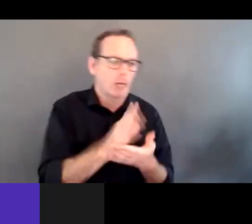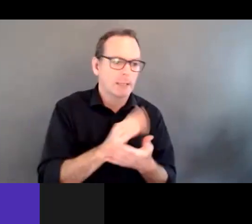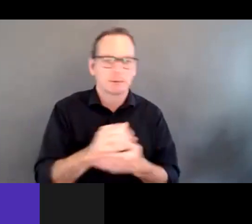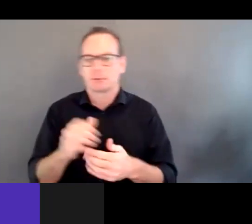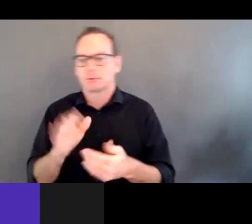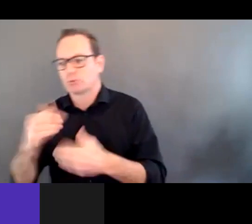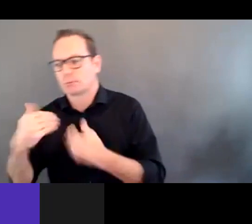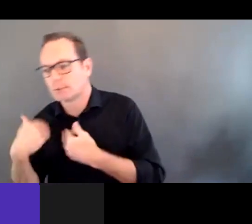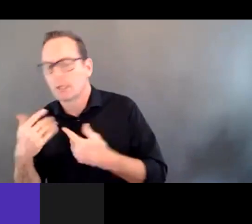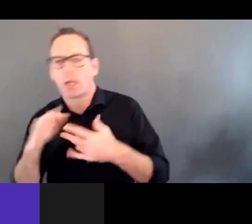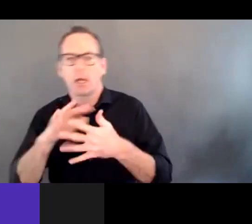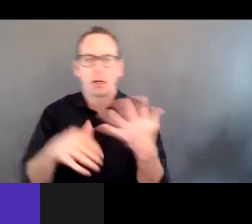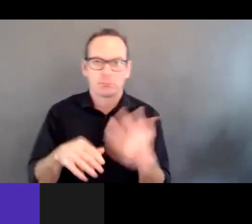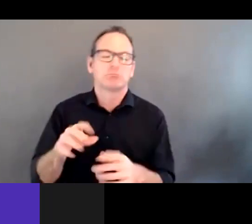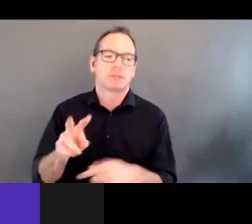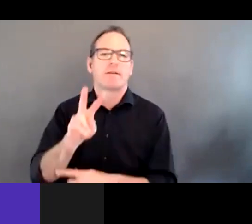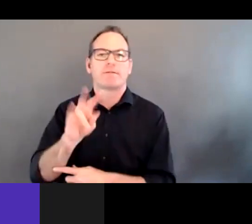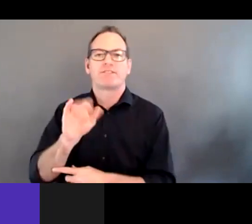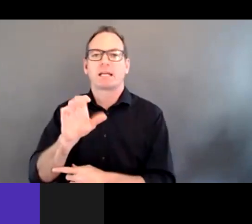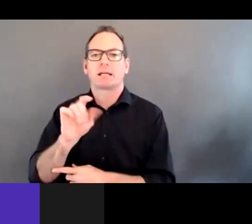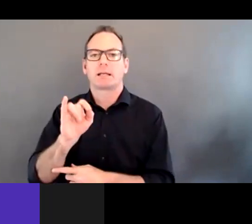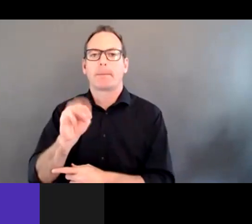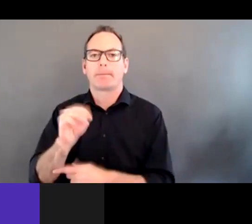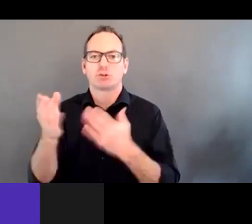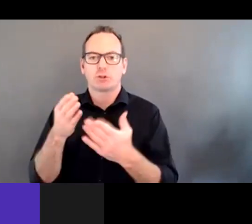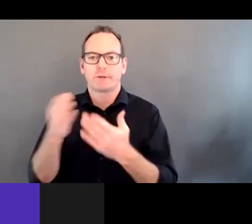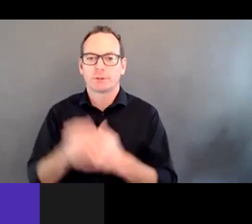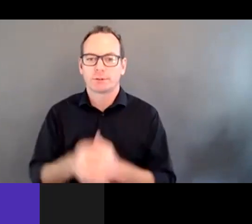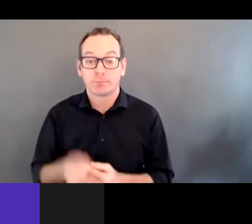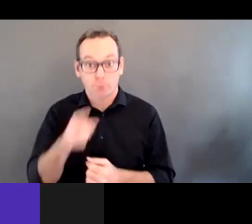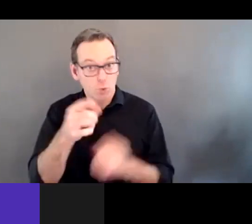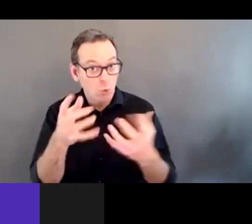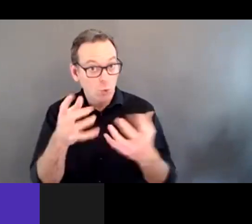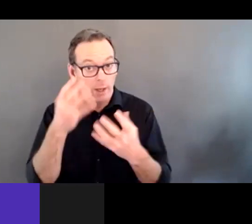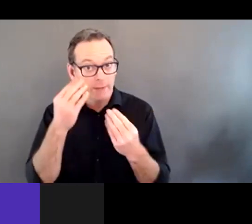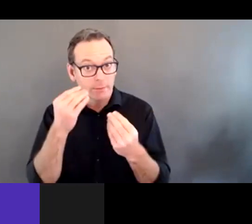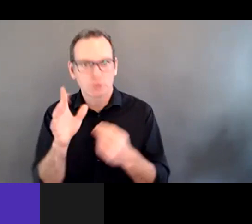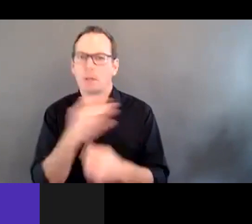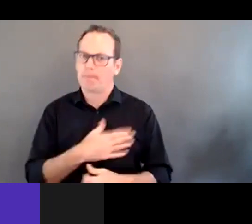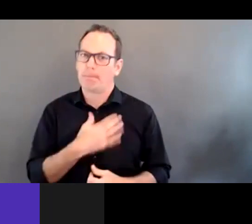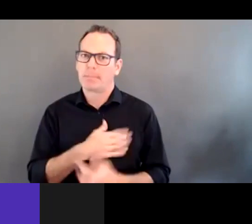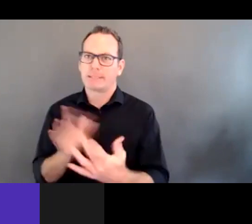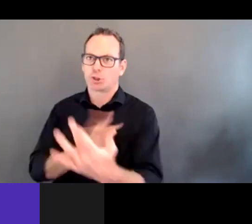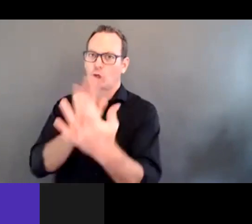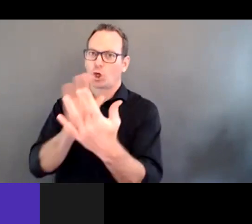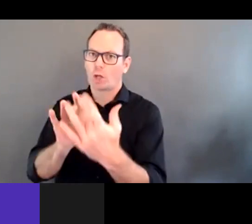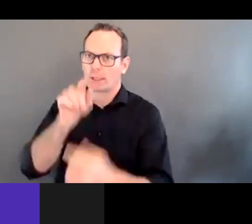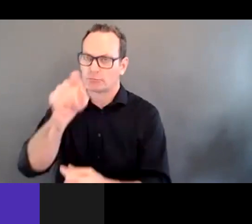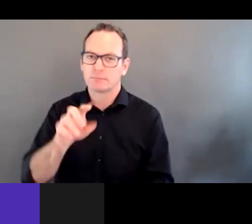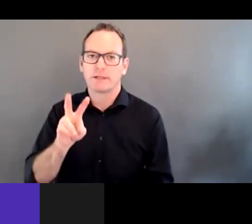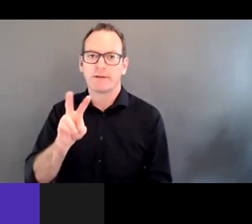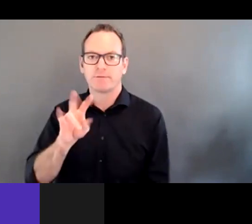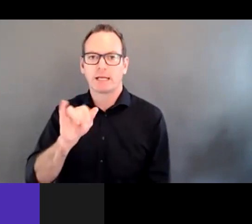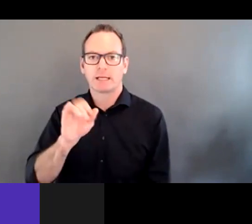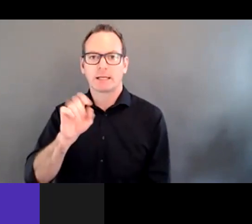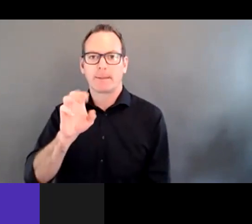date. If you want that information, make sure you touch base with the victim witness assistance worker, and